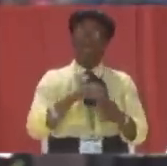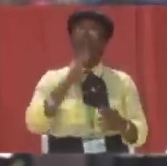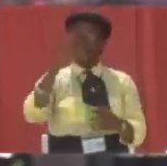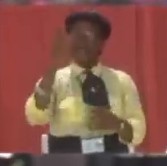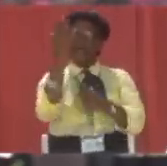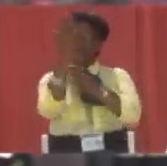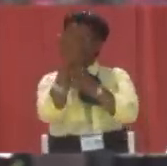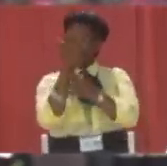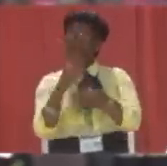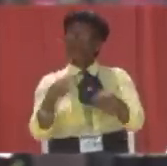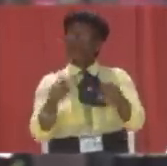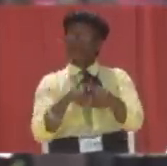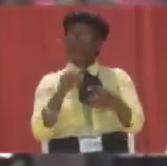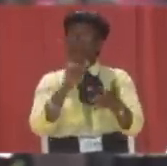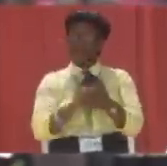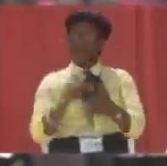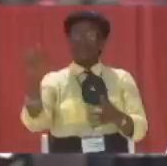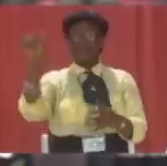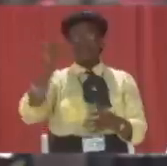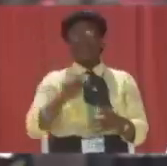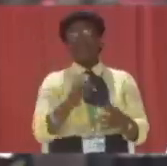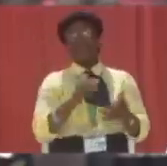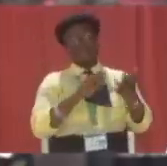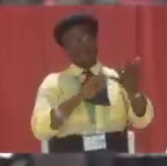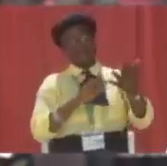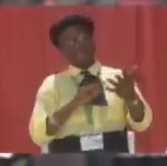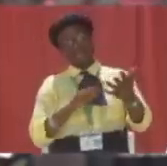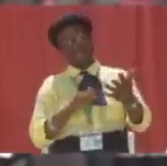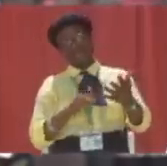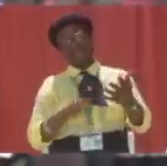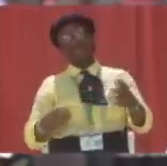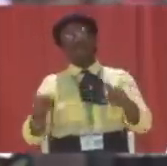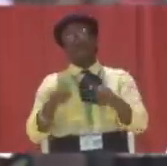that you don't come to God empty-handed.